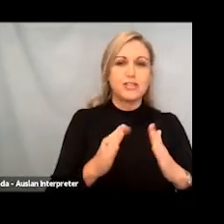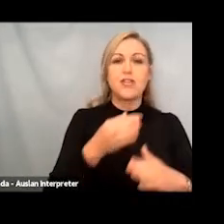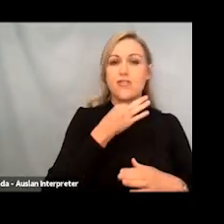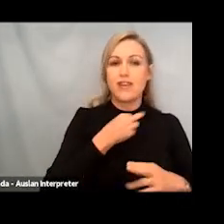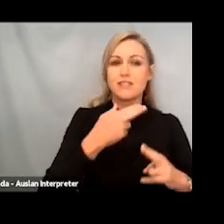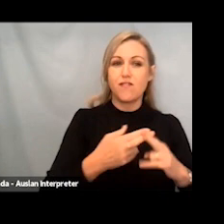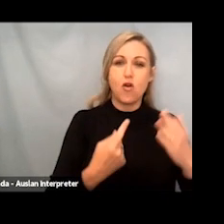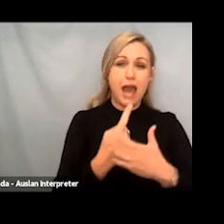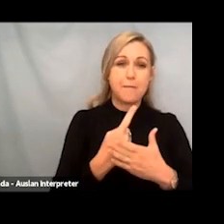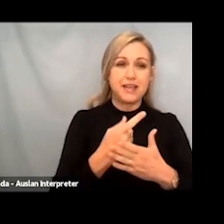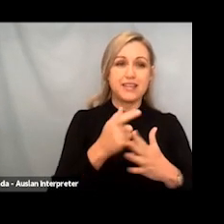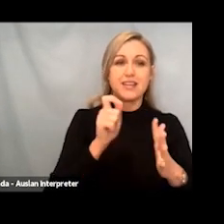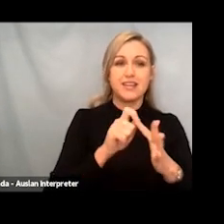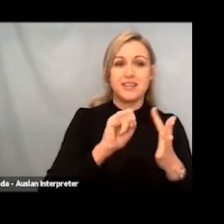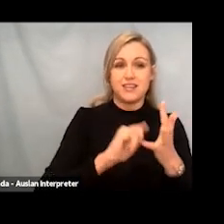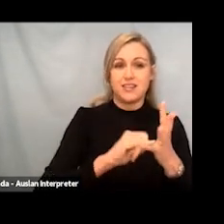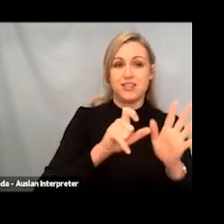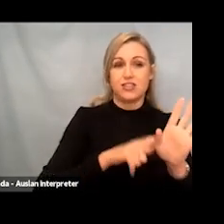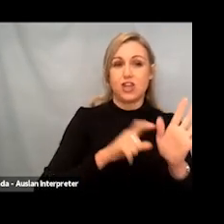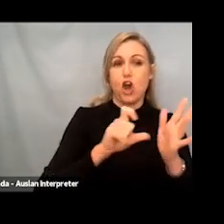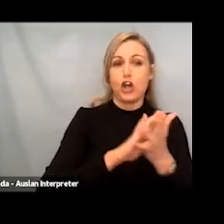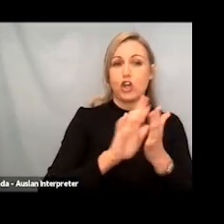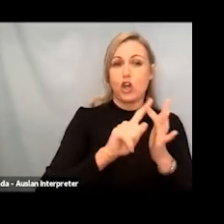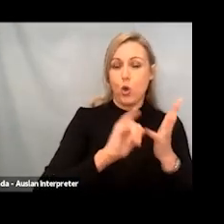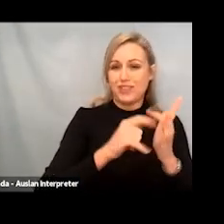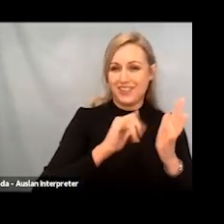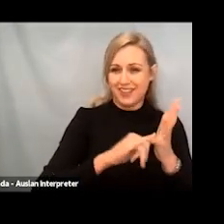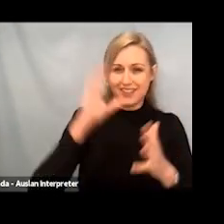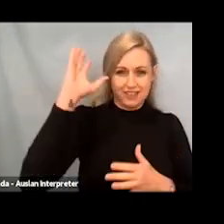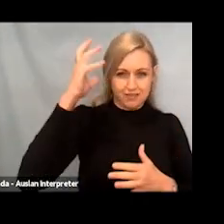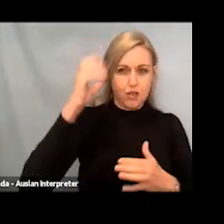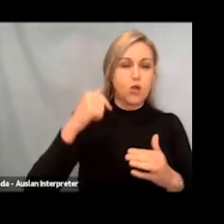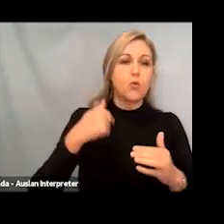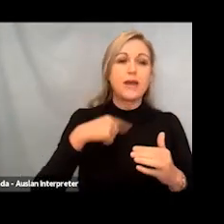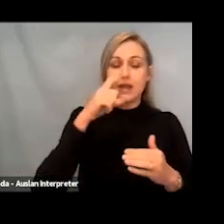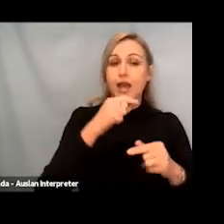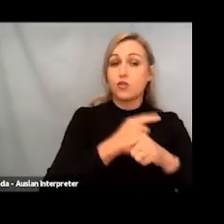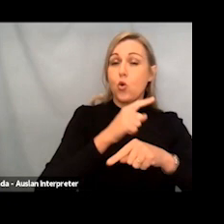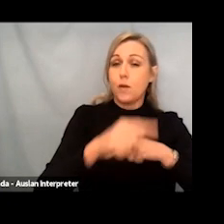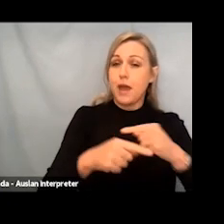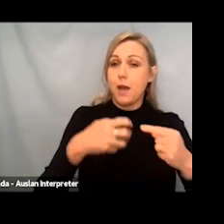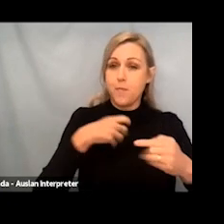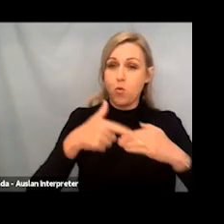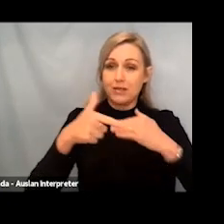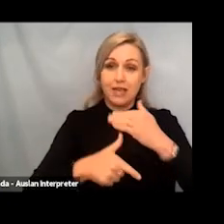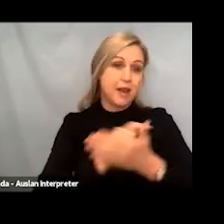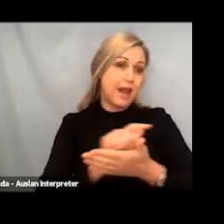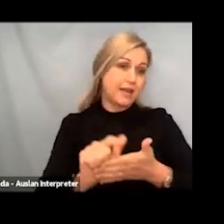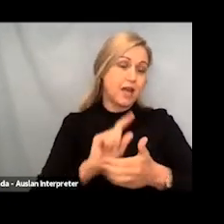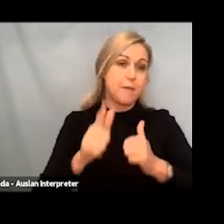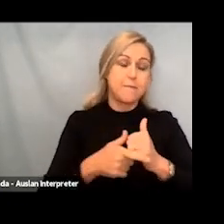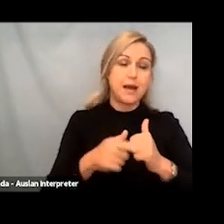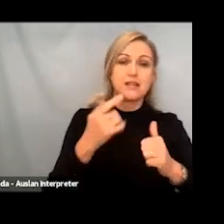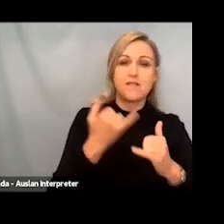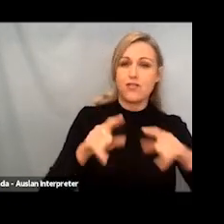though I can talk more about that if anyone's interested, even though I think it's probably a different phenomenon to what actually happens